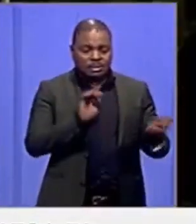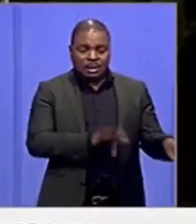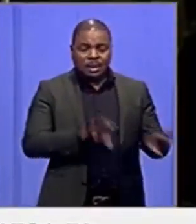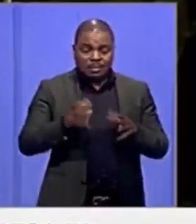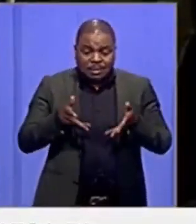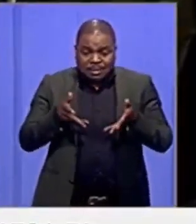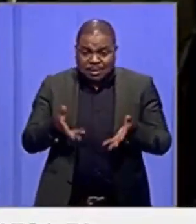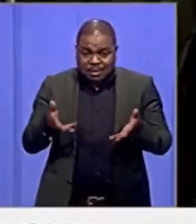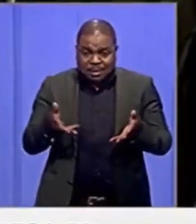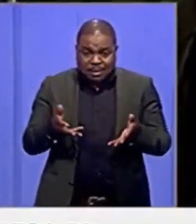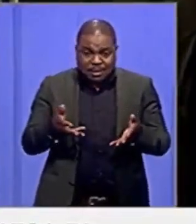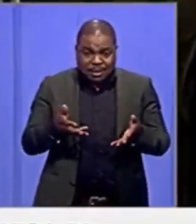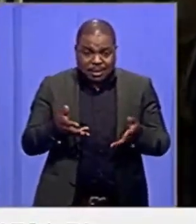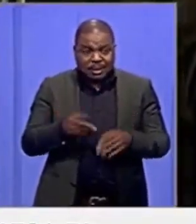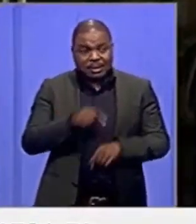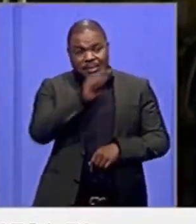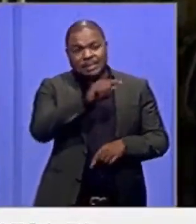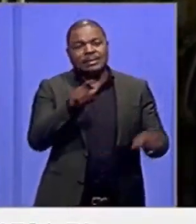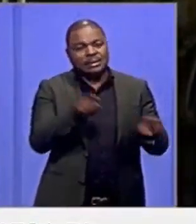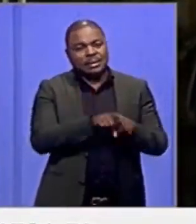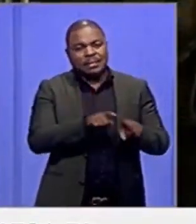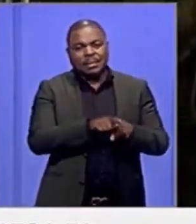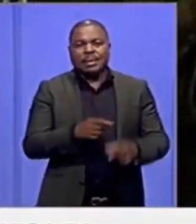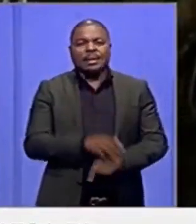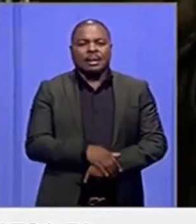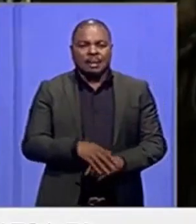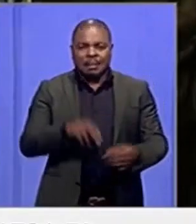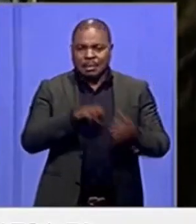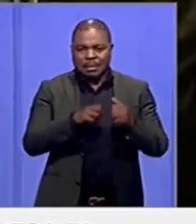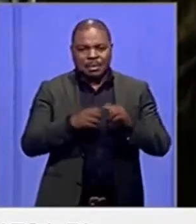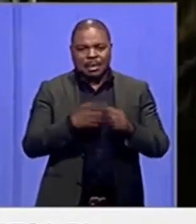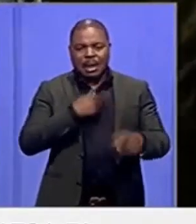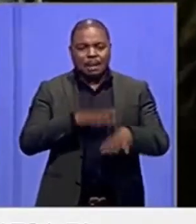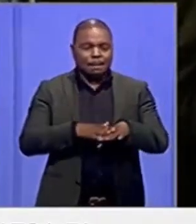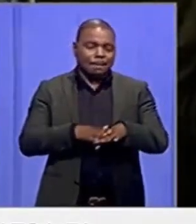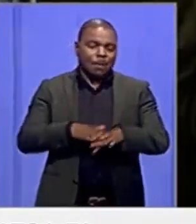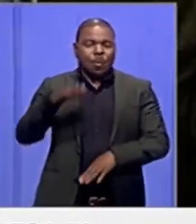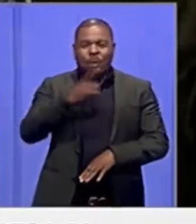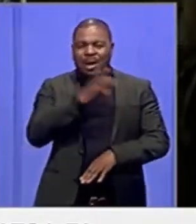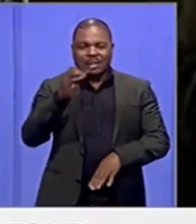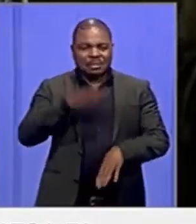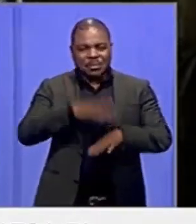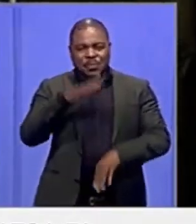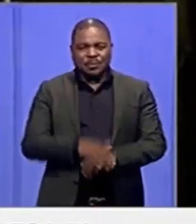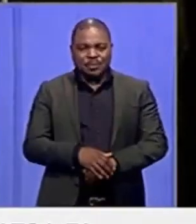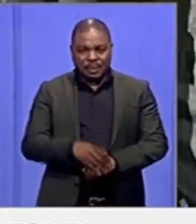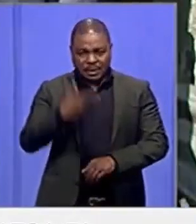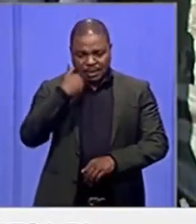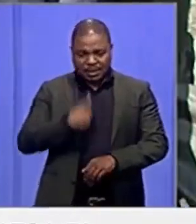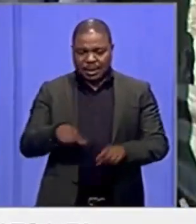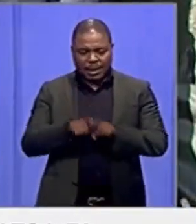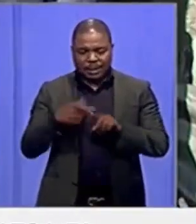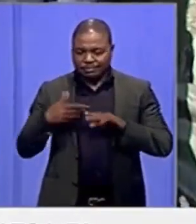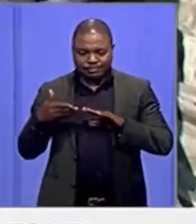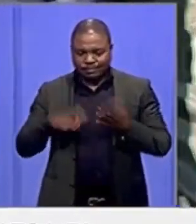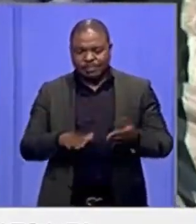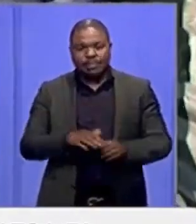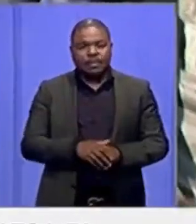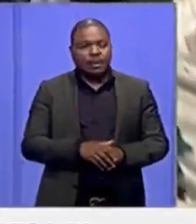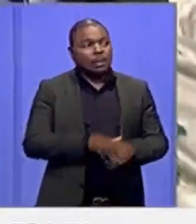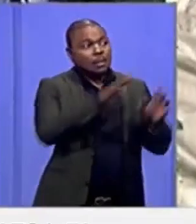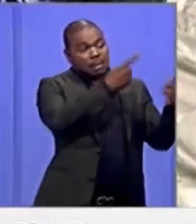here, that side, it's gonna be probably 100 times worse. For me, I'm dead. Ba sabile fano